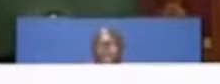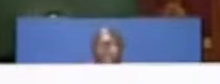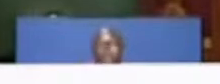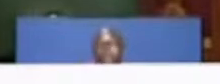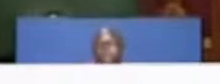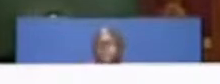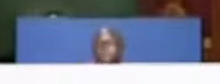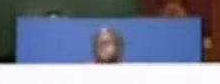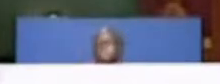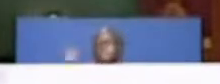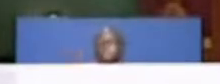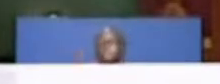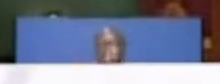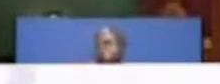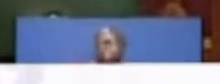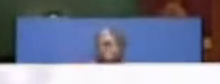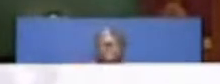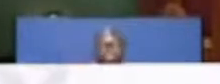in years to come.